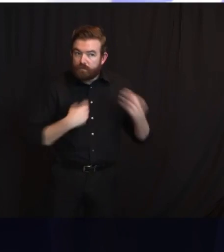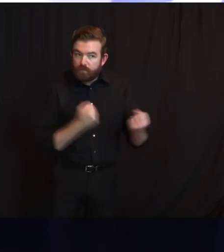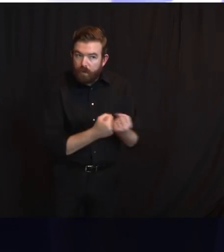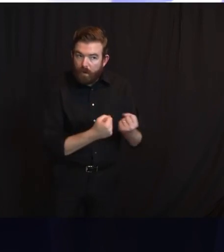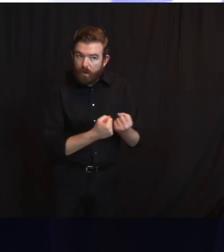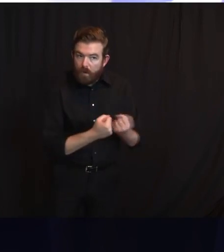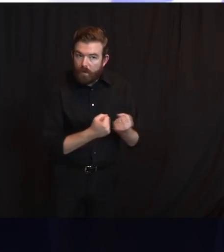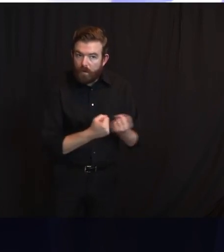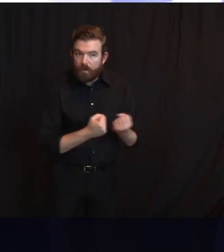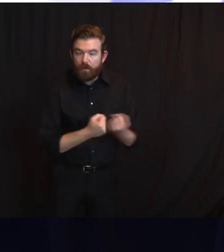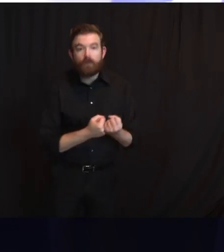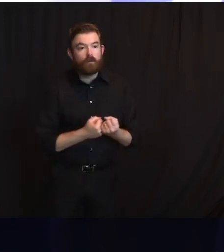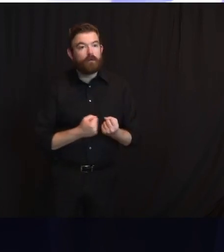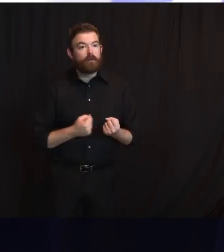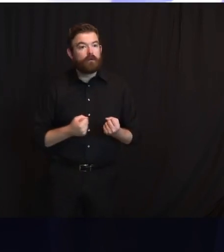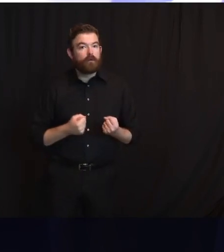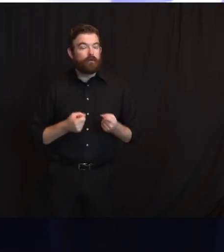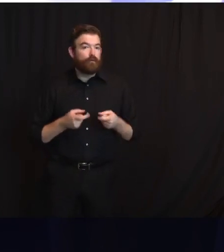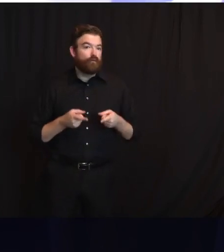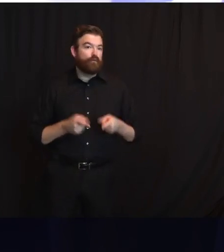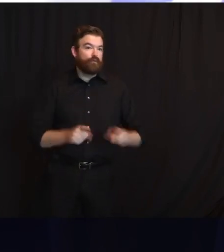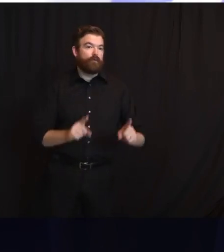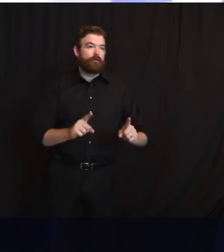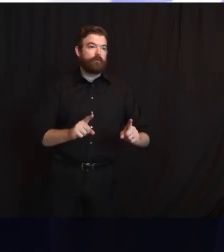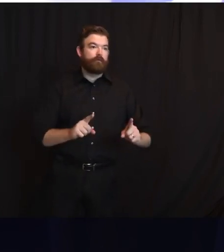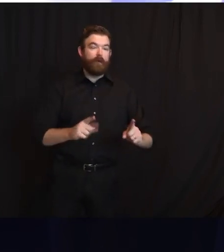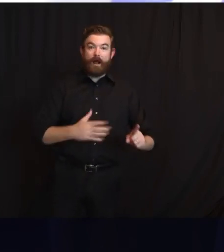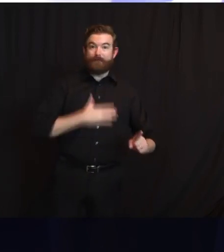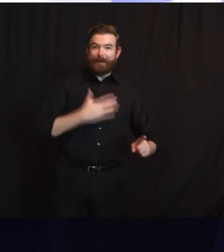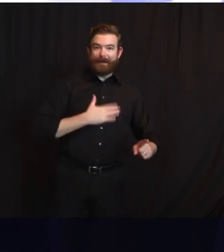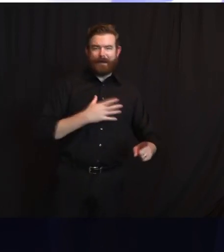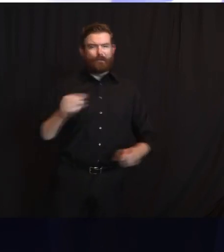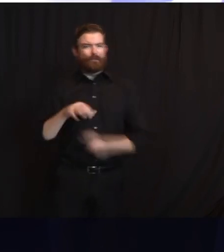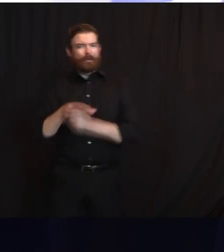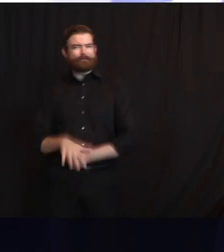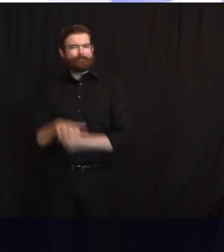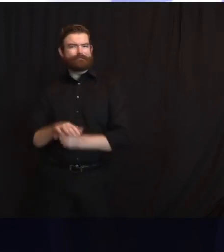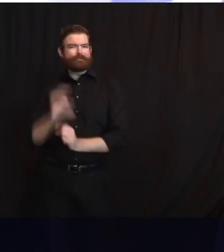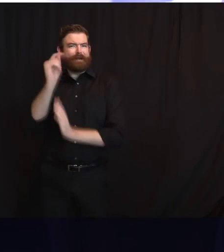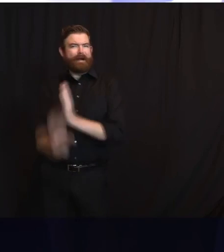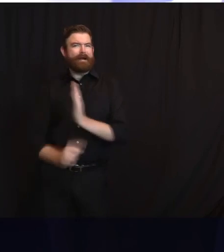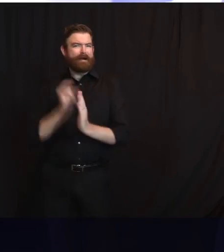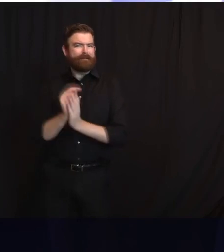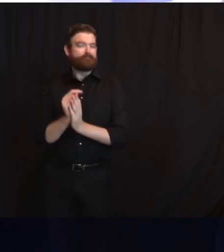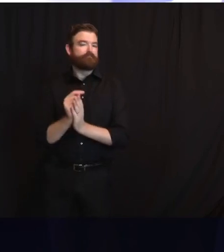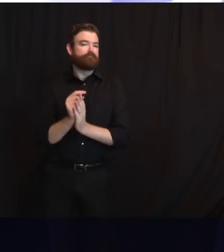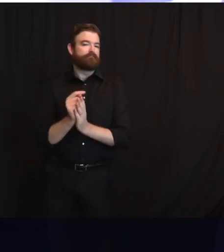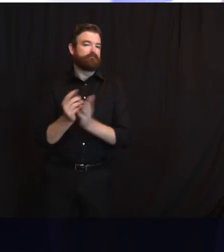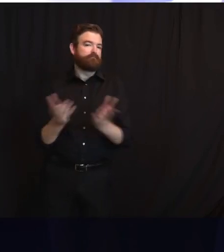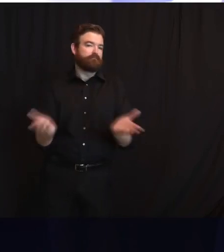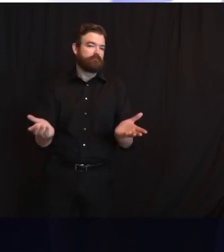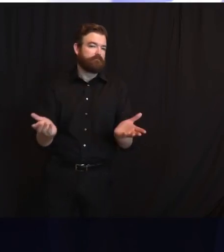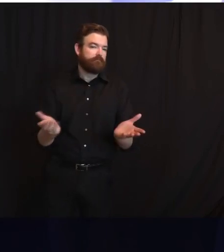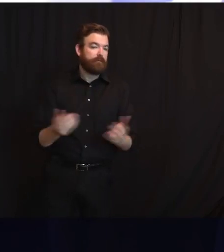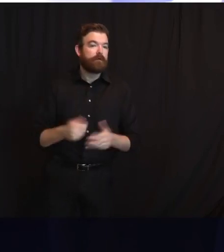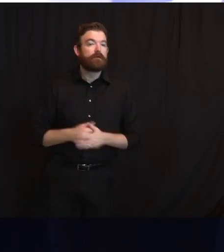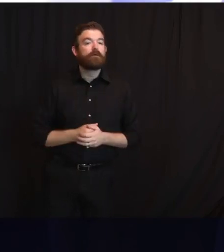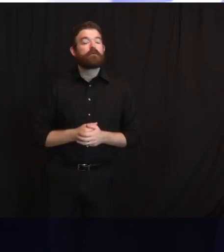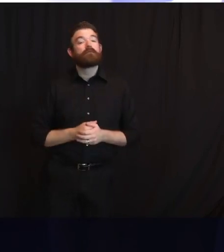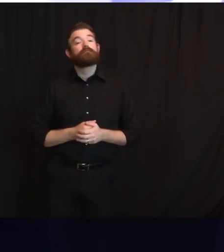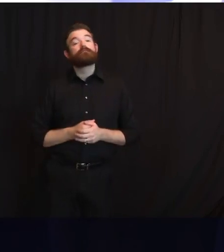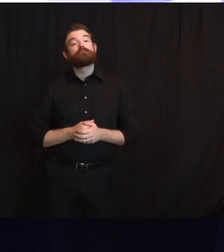a stressful time. Moving on to my daily report, as the governor shared, our hospitals reported